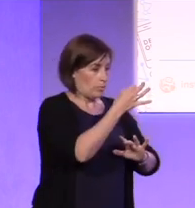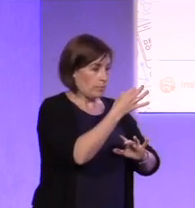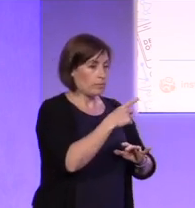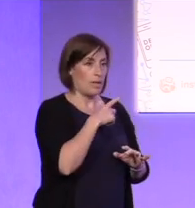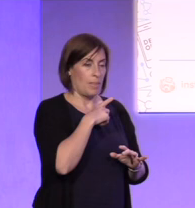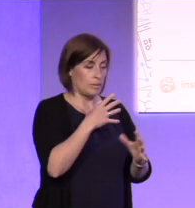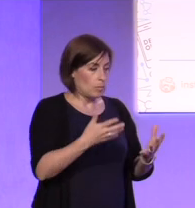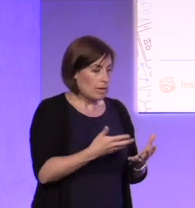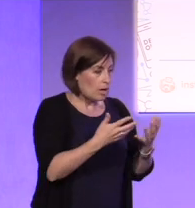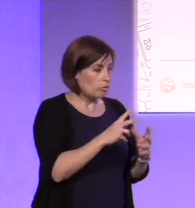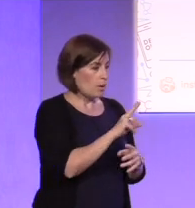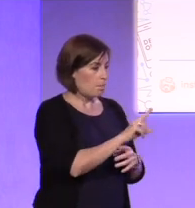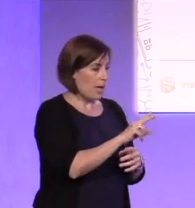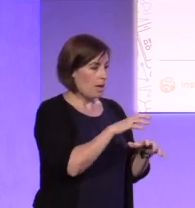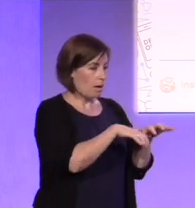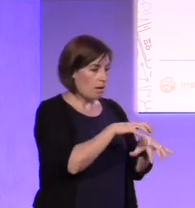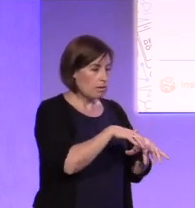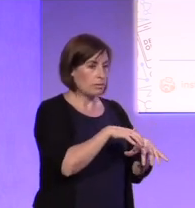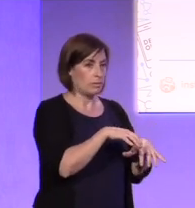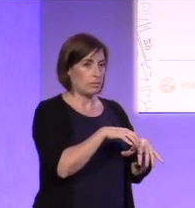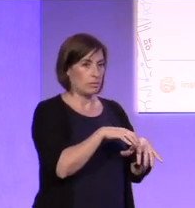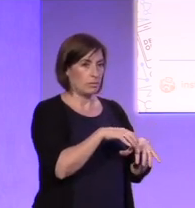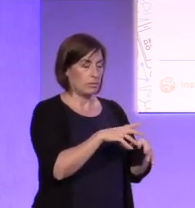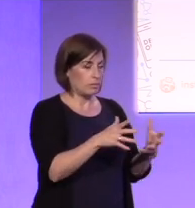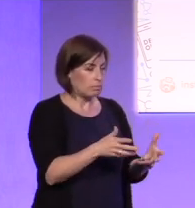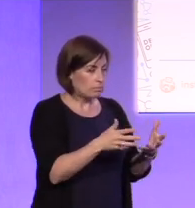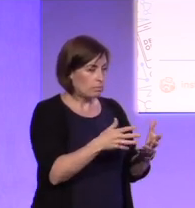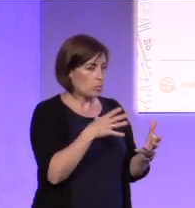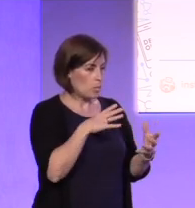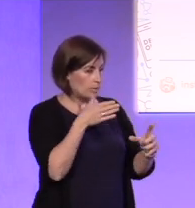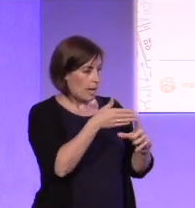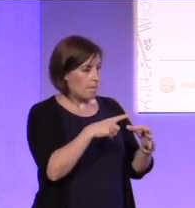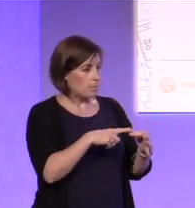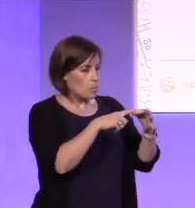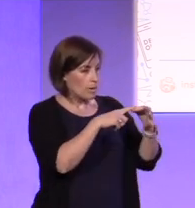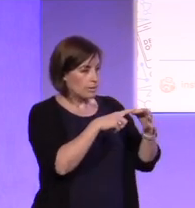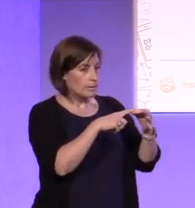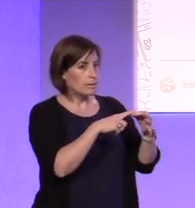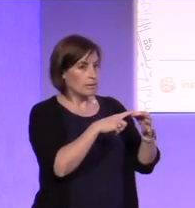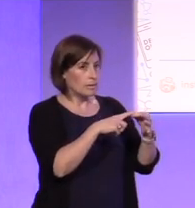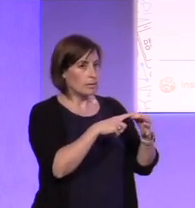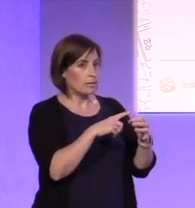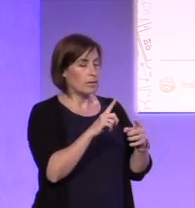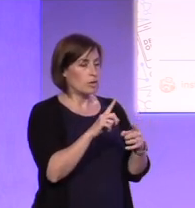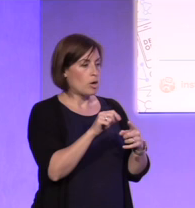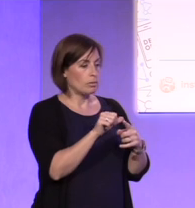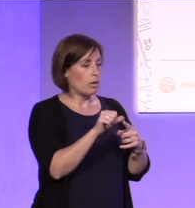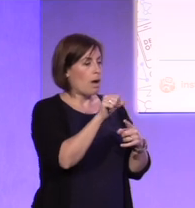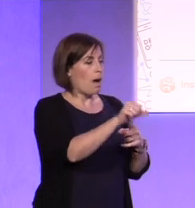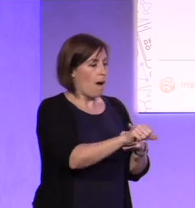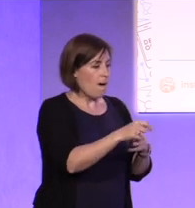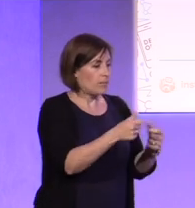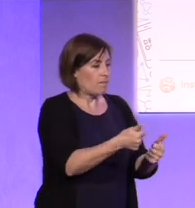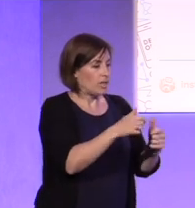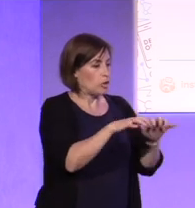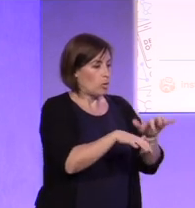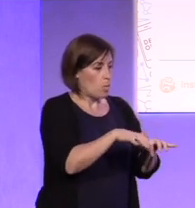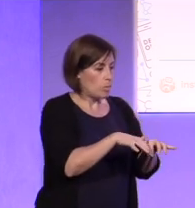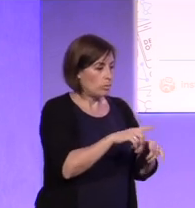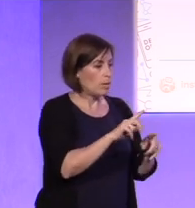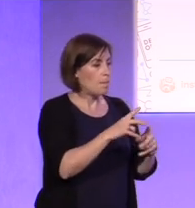paired programming, shifting where quality takes place, moving it from being post-process to being in-process. And we're interested in